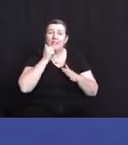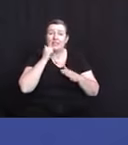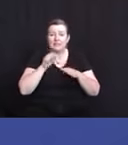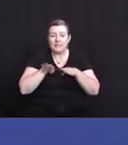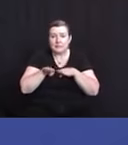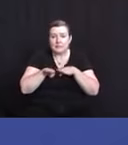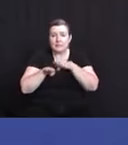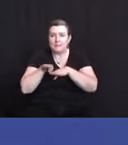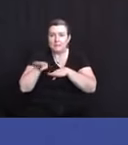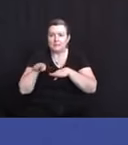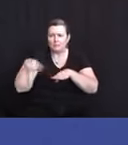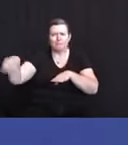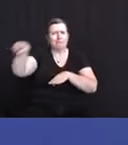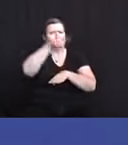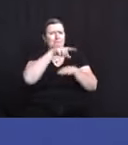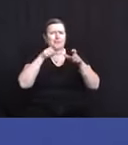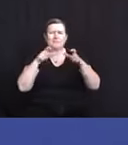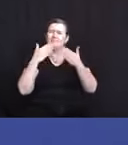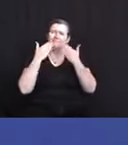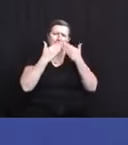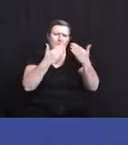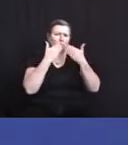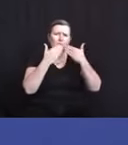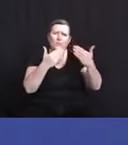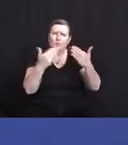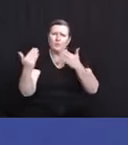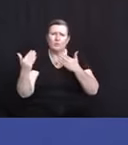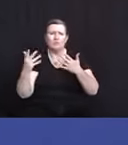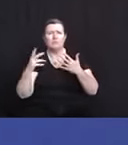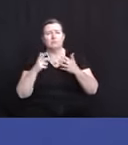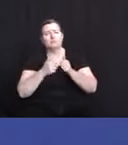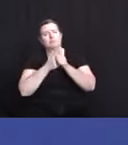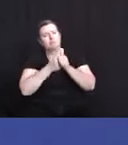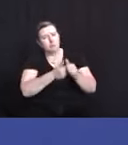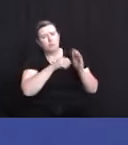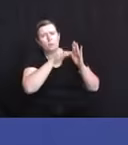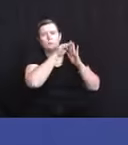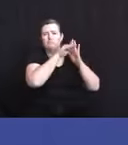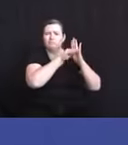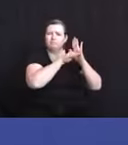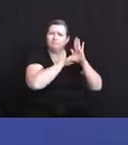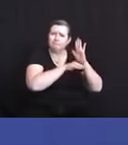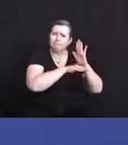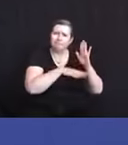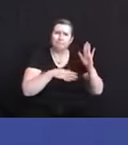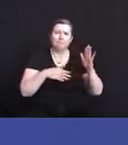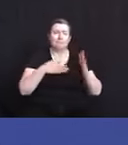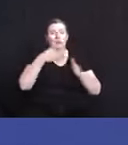been extraordinary. We just need to keep asking you to continue to do so. God bless you all, and thank you.